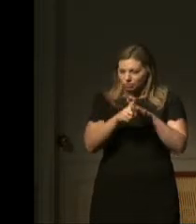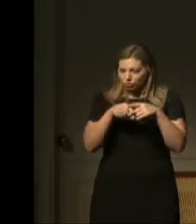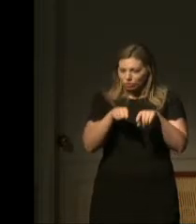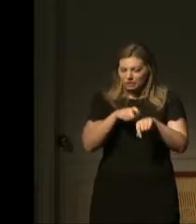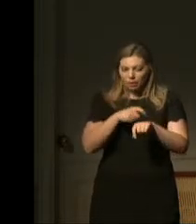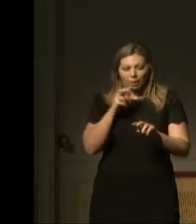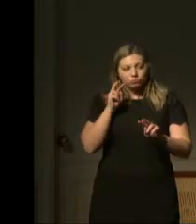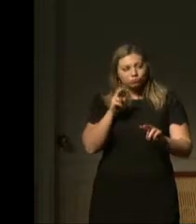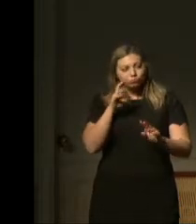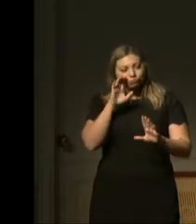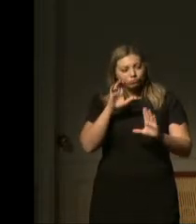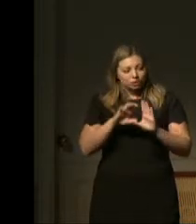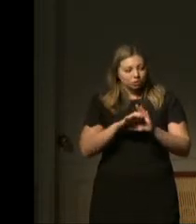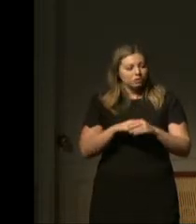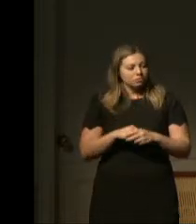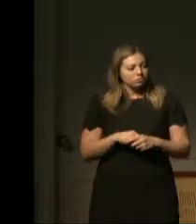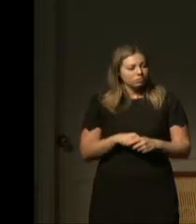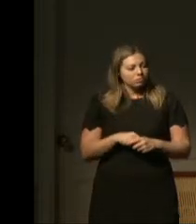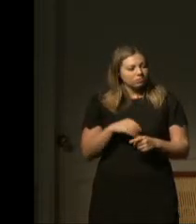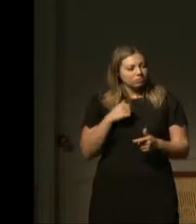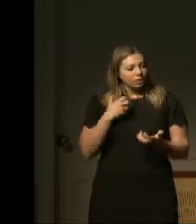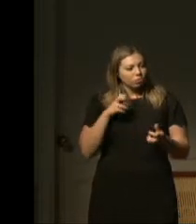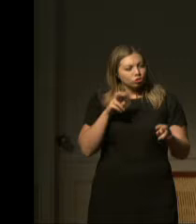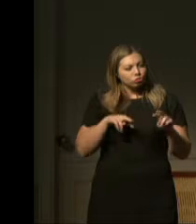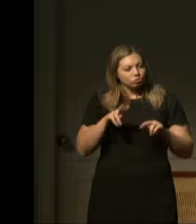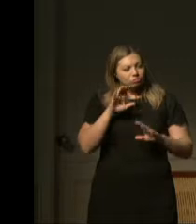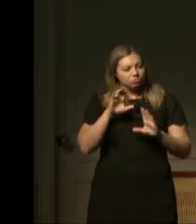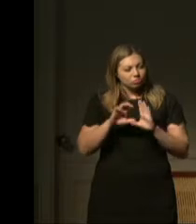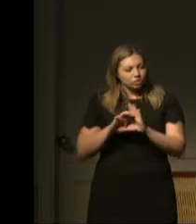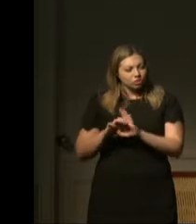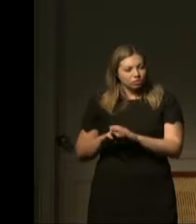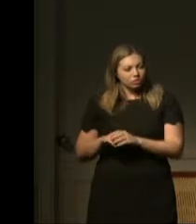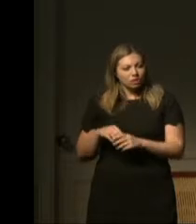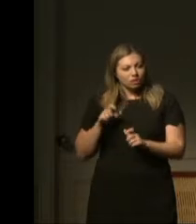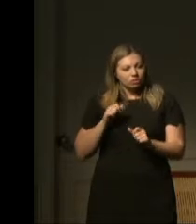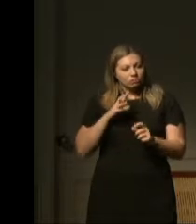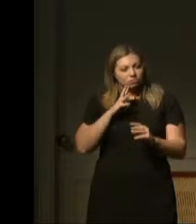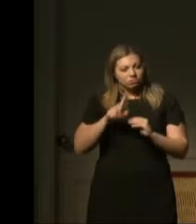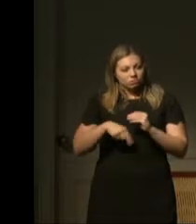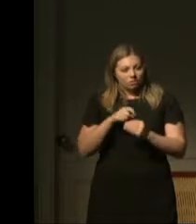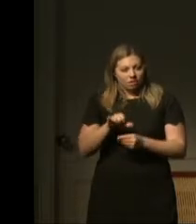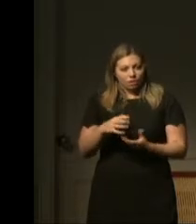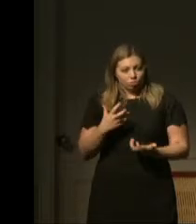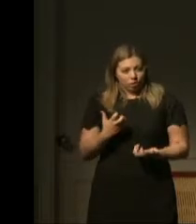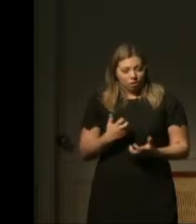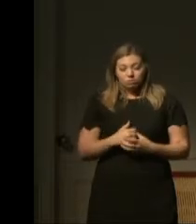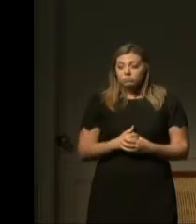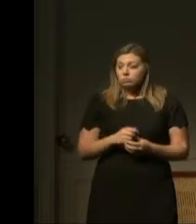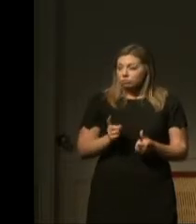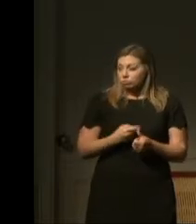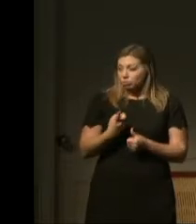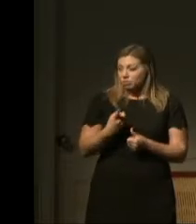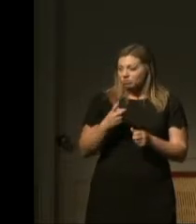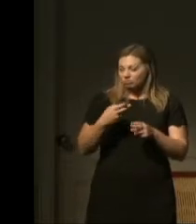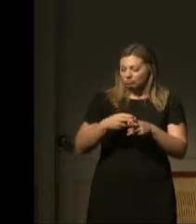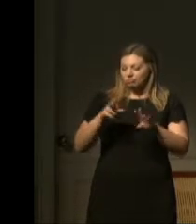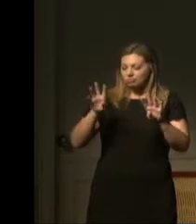photos, and I would love to look through these pictures and talk about them. The first one is